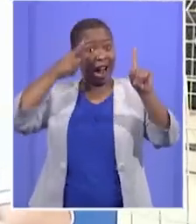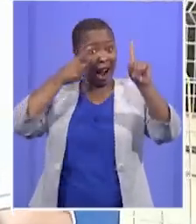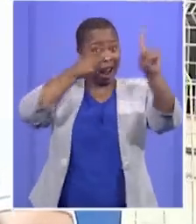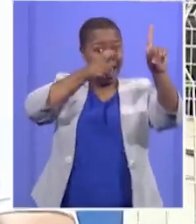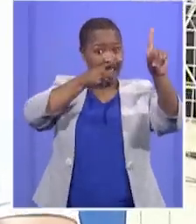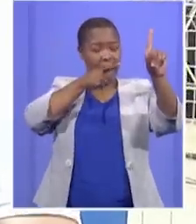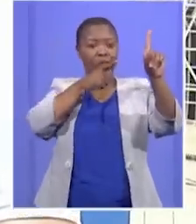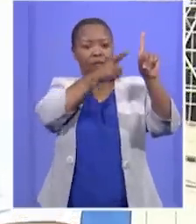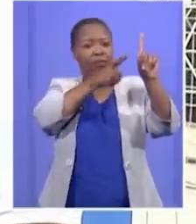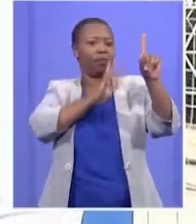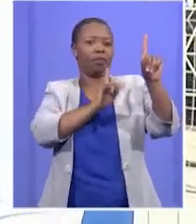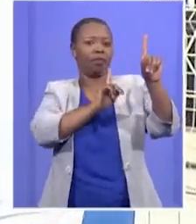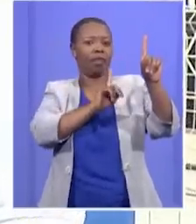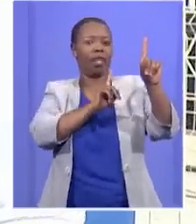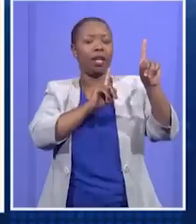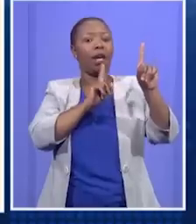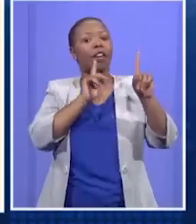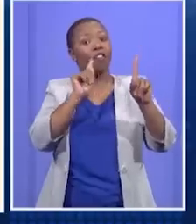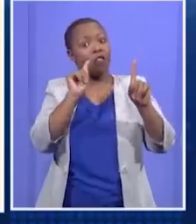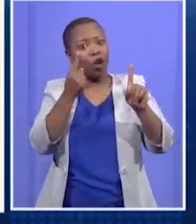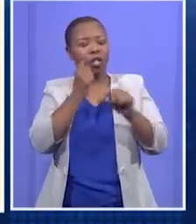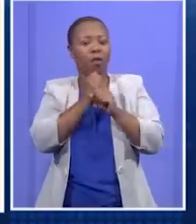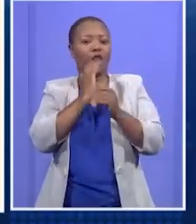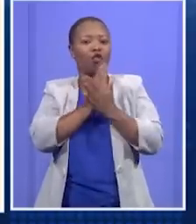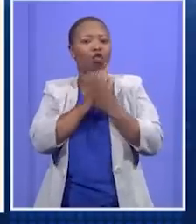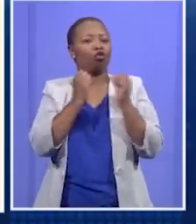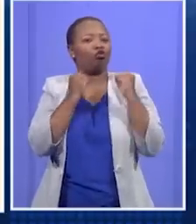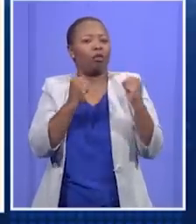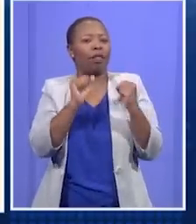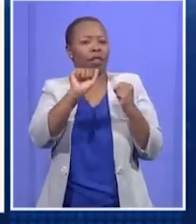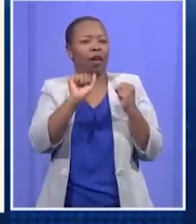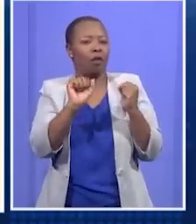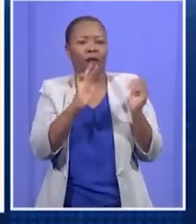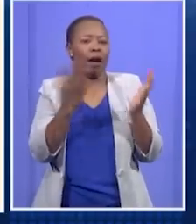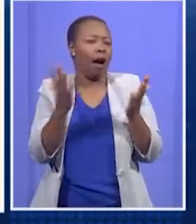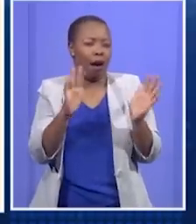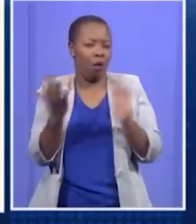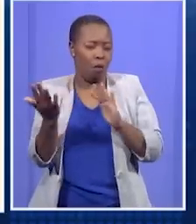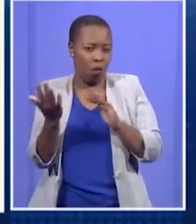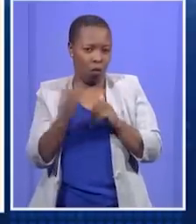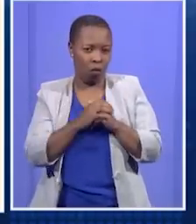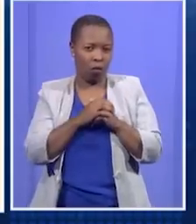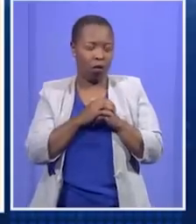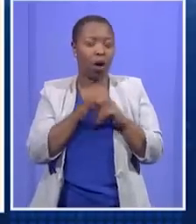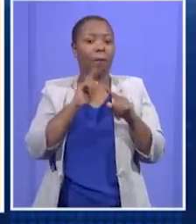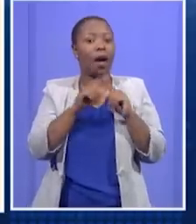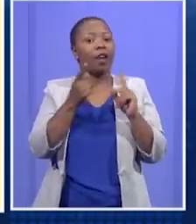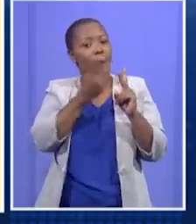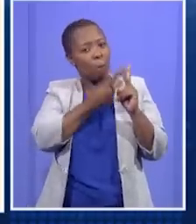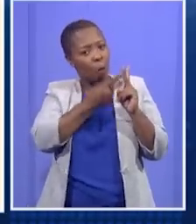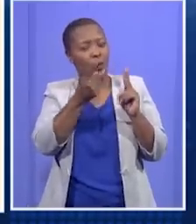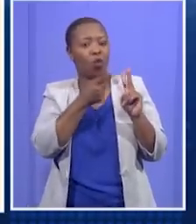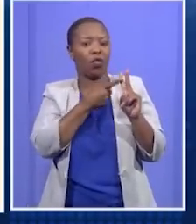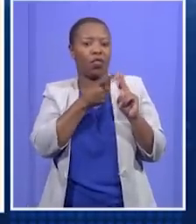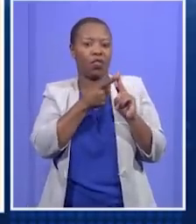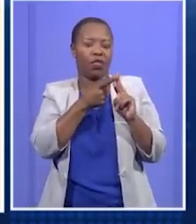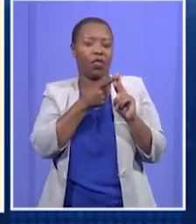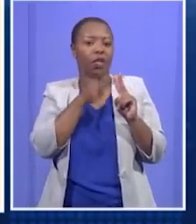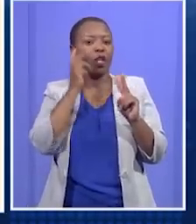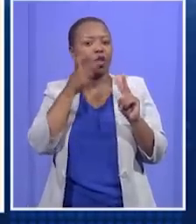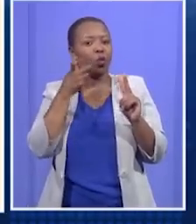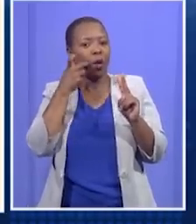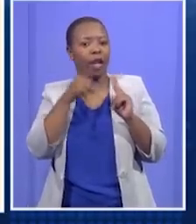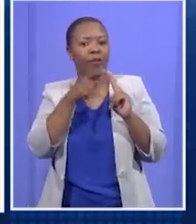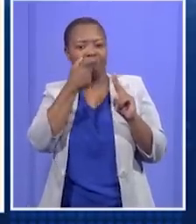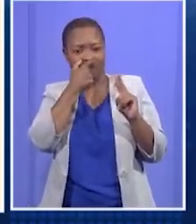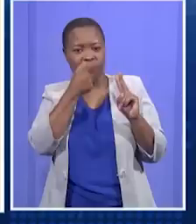of your strength, but that you know, with both Zweli and